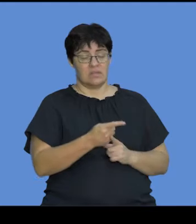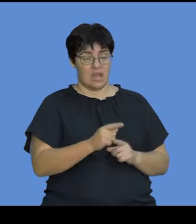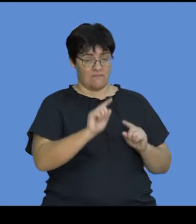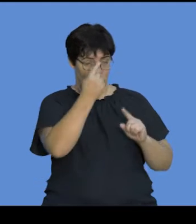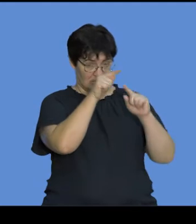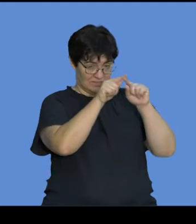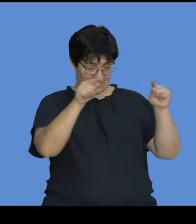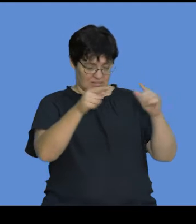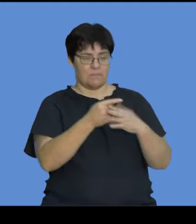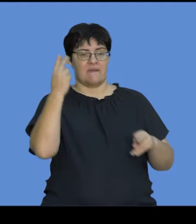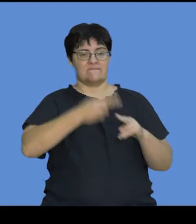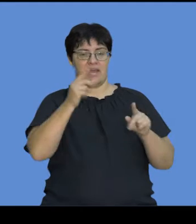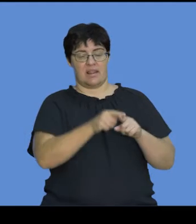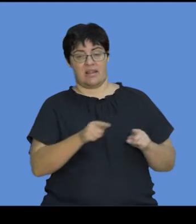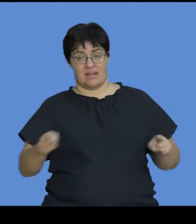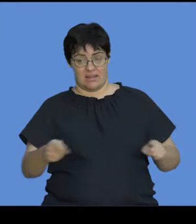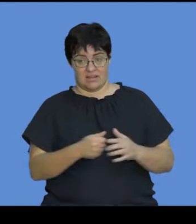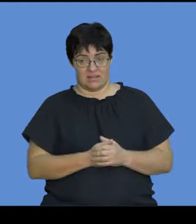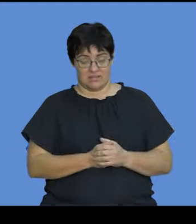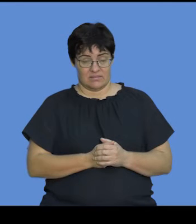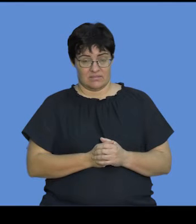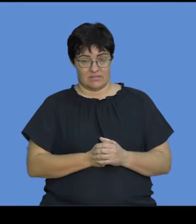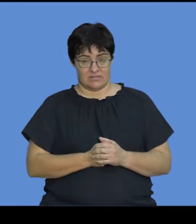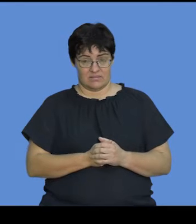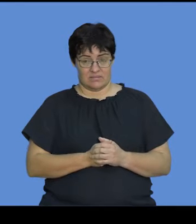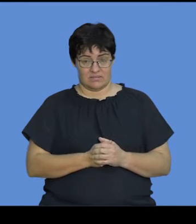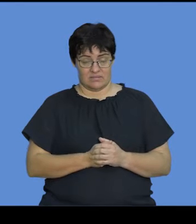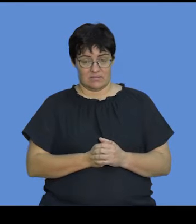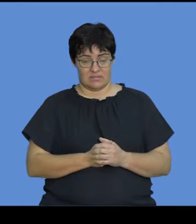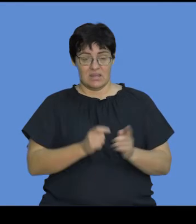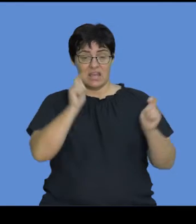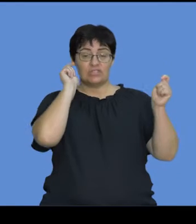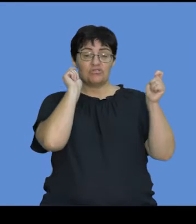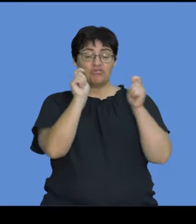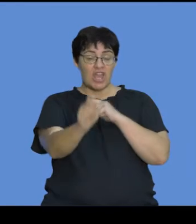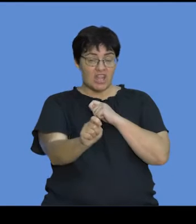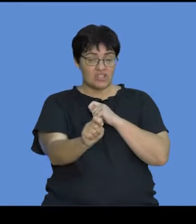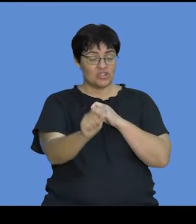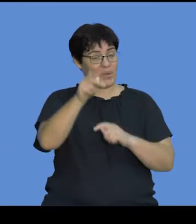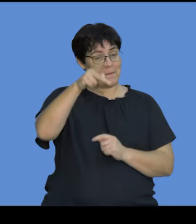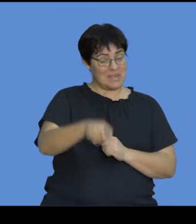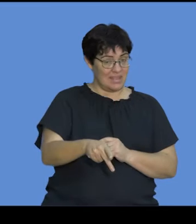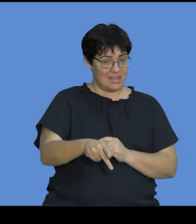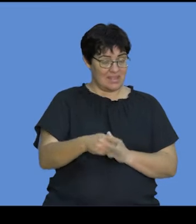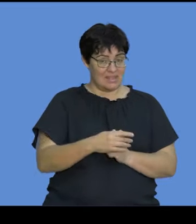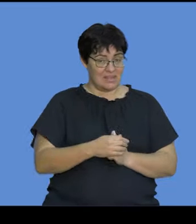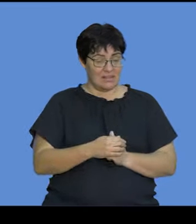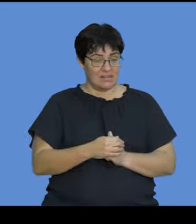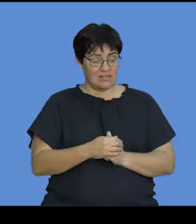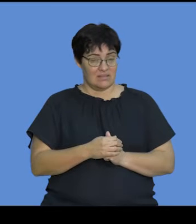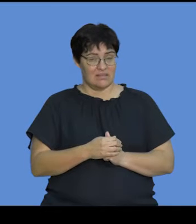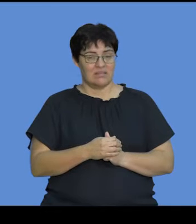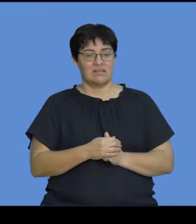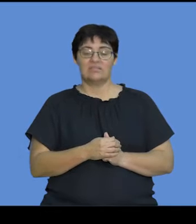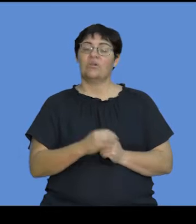final. That's P final. Now the change in momentum, okay,